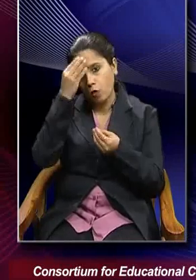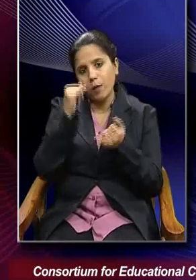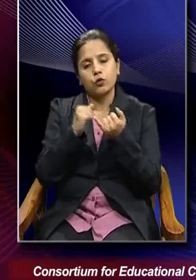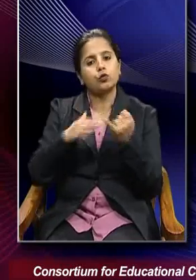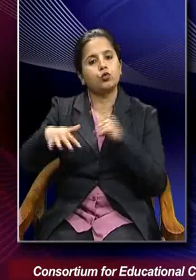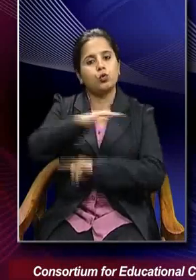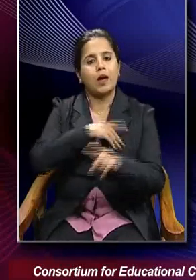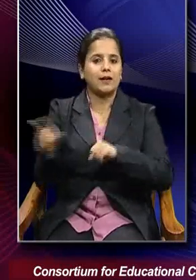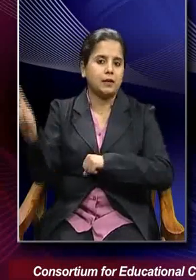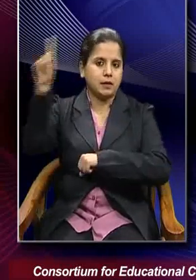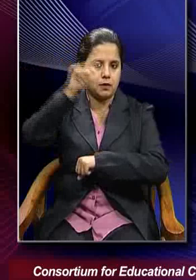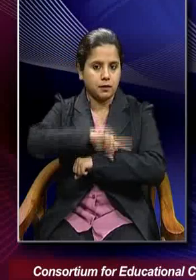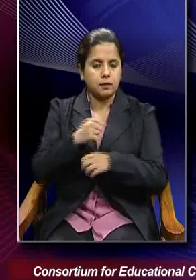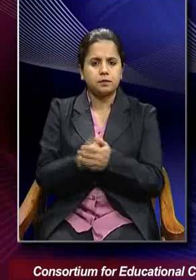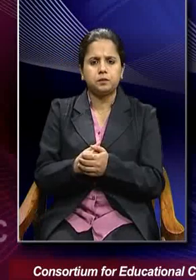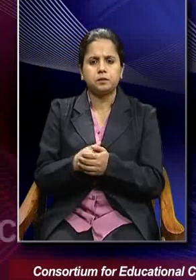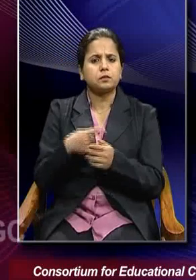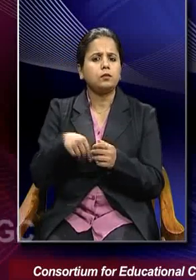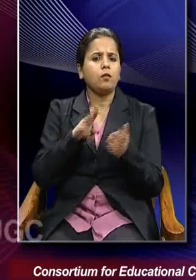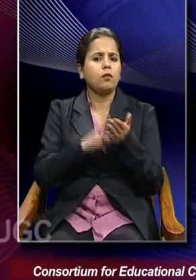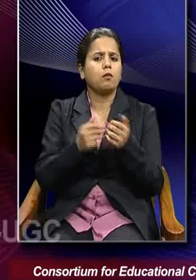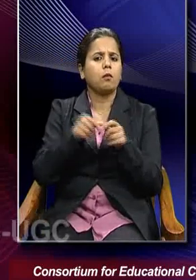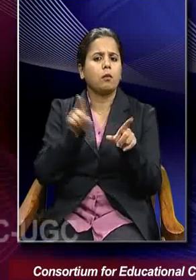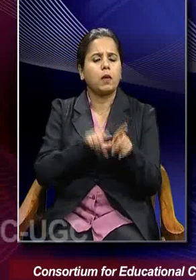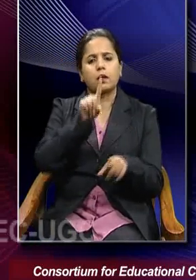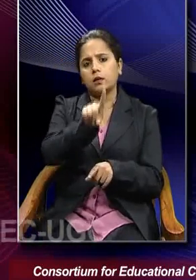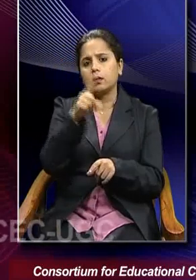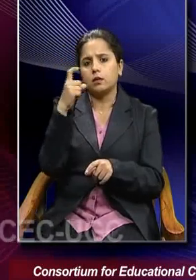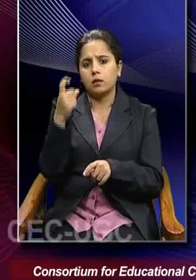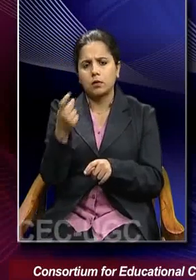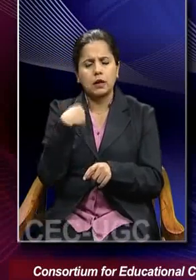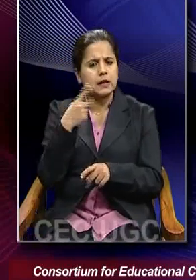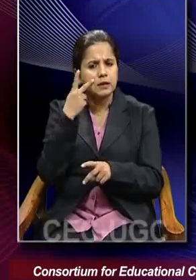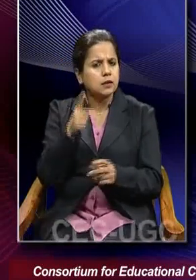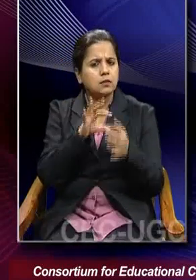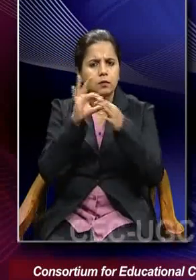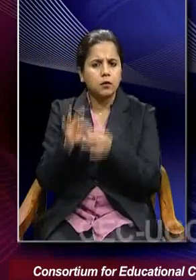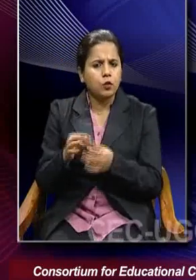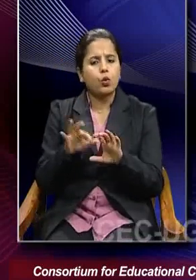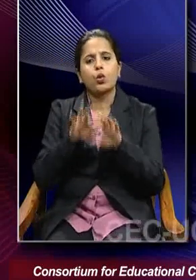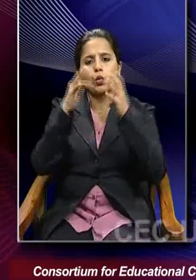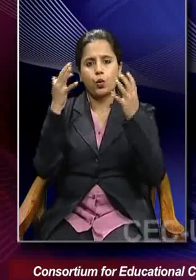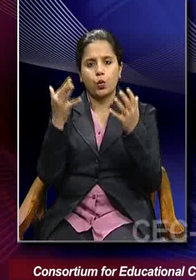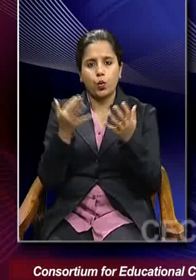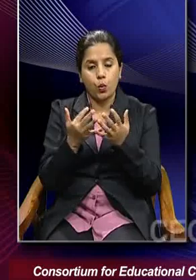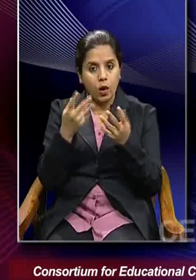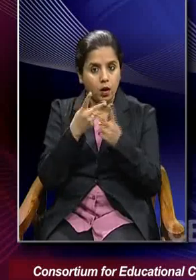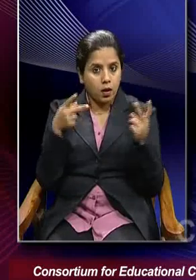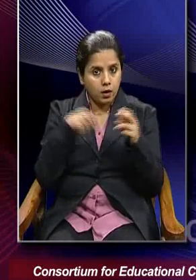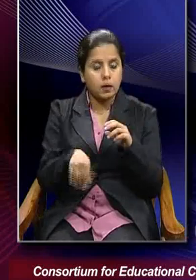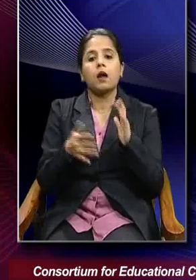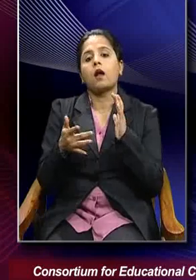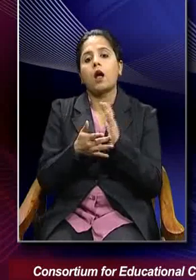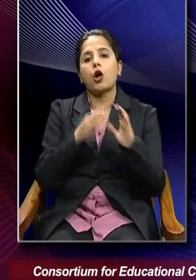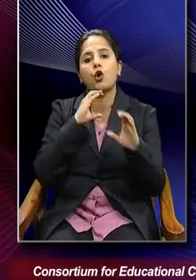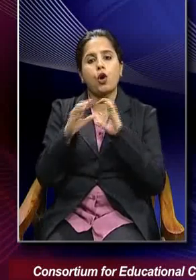Society Day. May 17 is observed as World Telecommunication